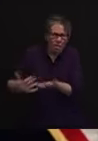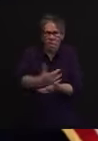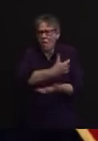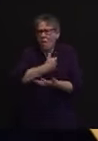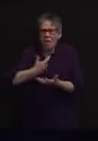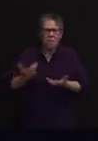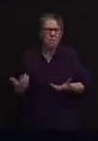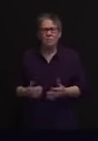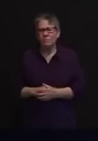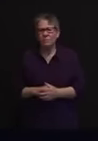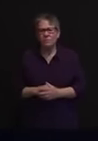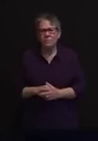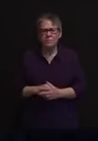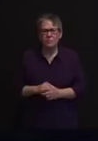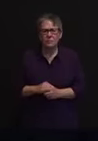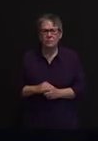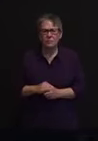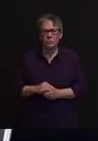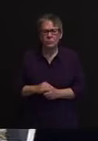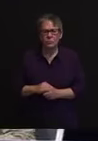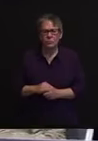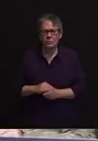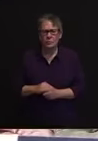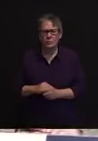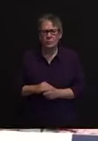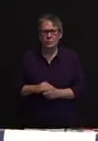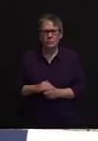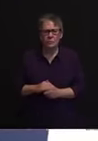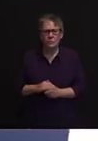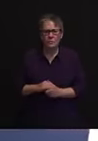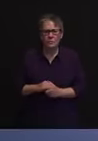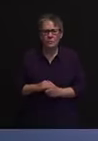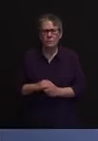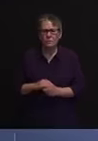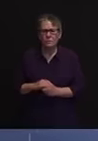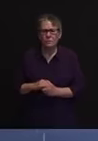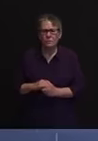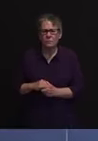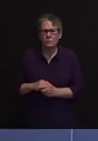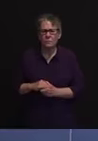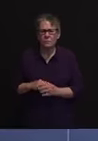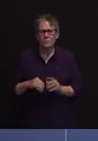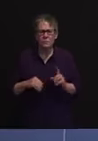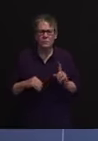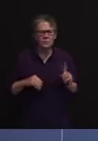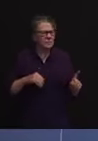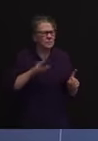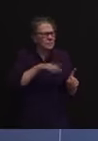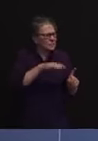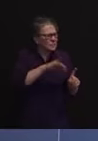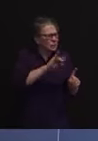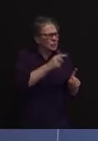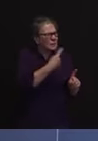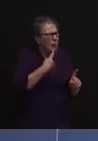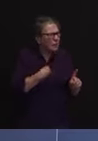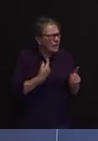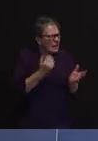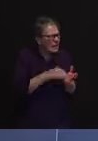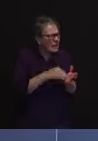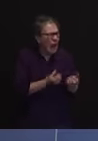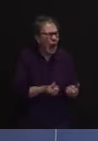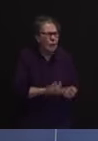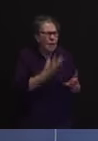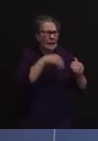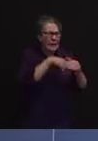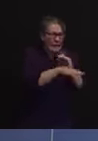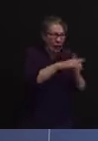treated and released, we do not have numbers on the individuals come into the emergency room, perhaps get